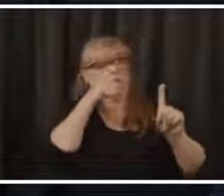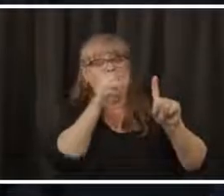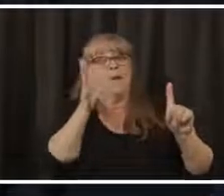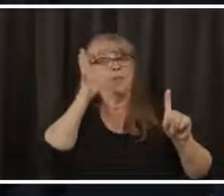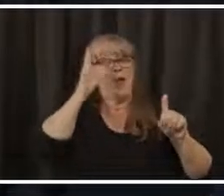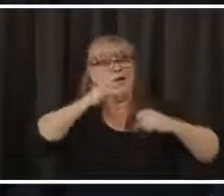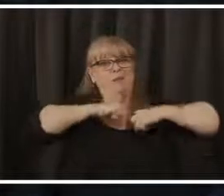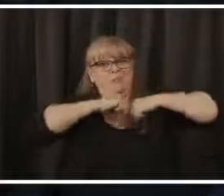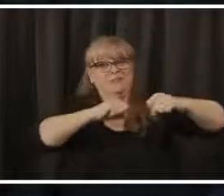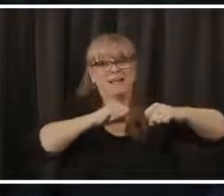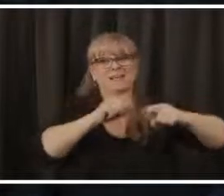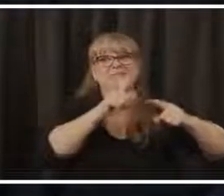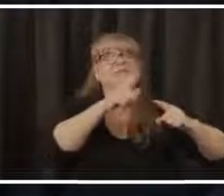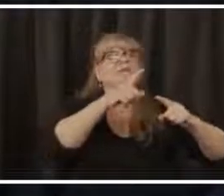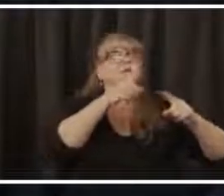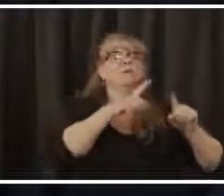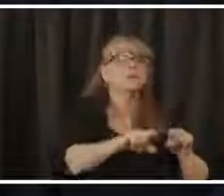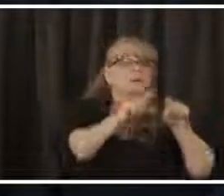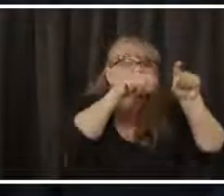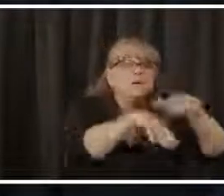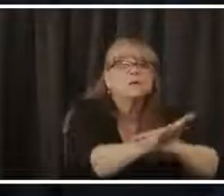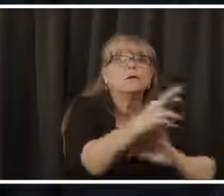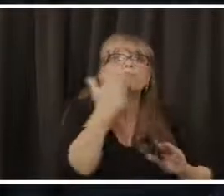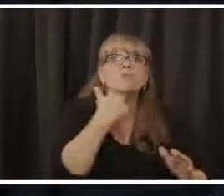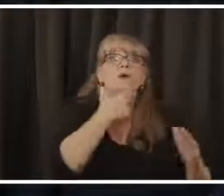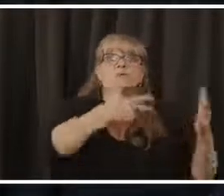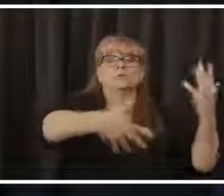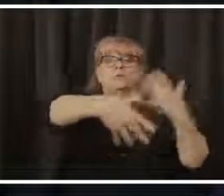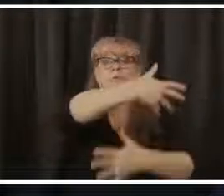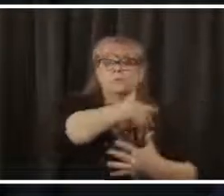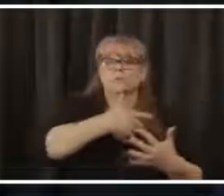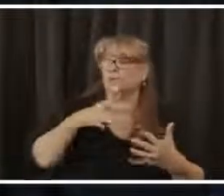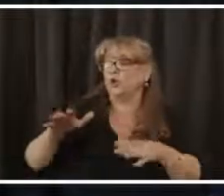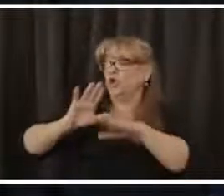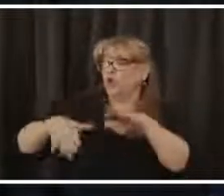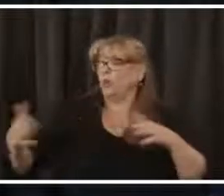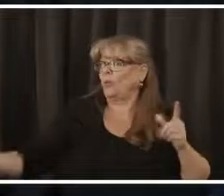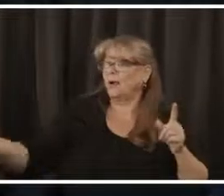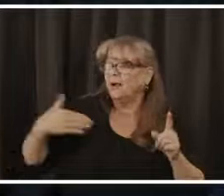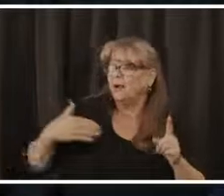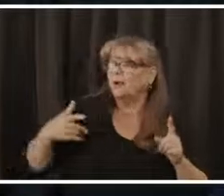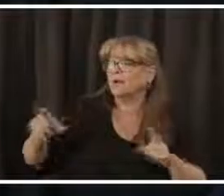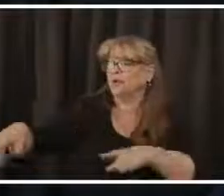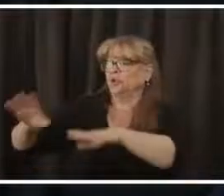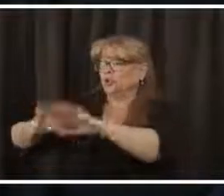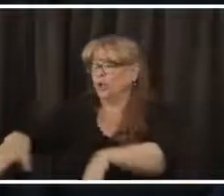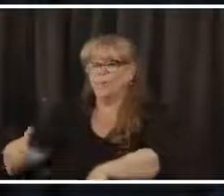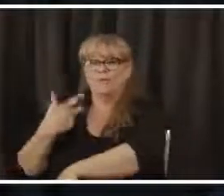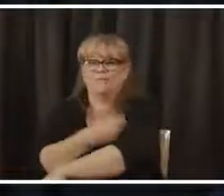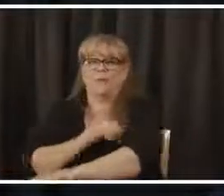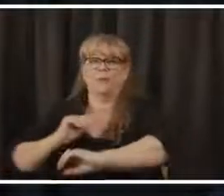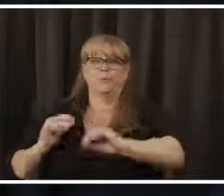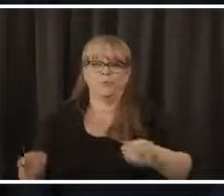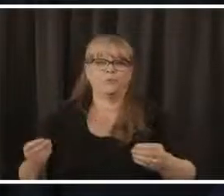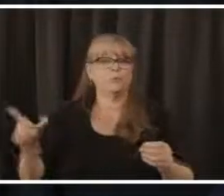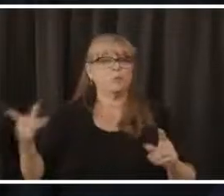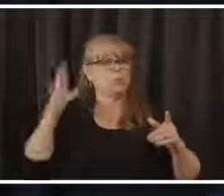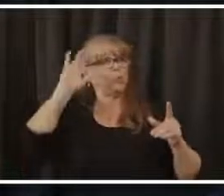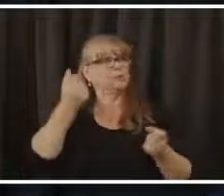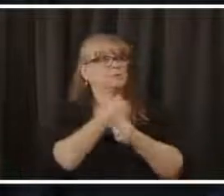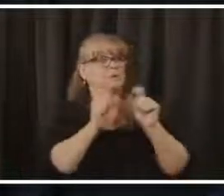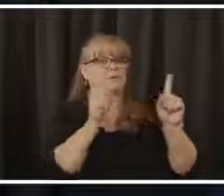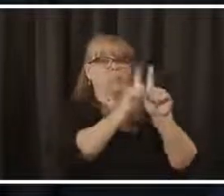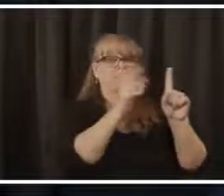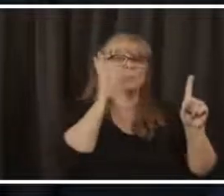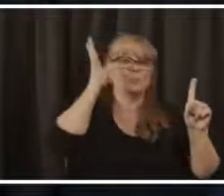of more socialization and openness, but of course bringing their unvaccinated children with them. So, we'll never be able to know exactly the extent of